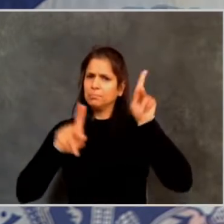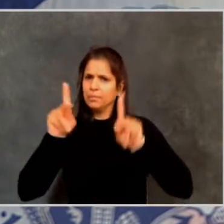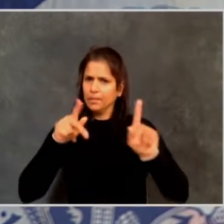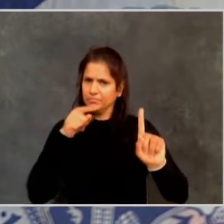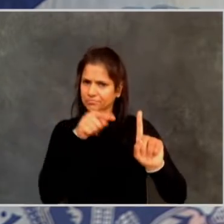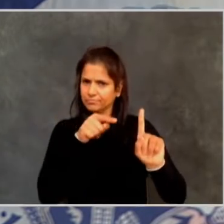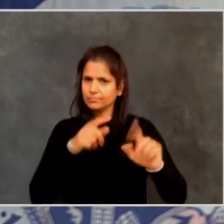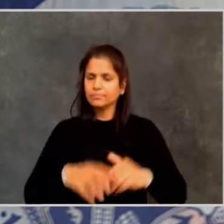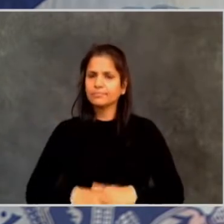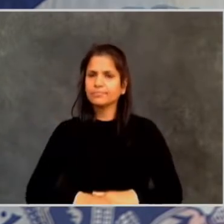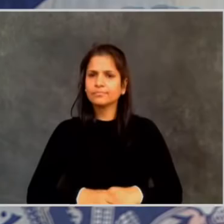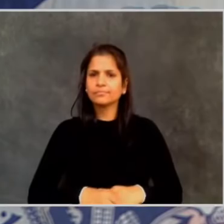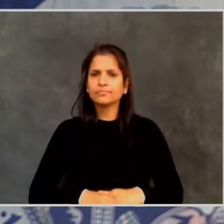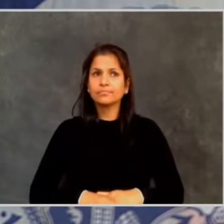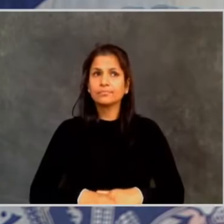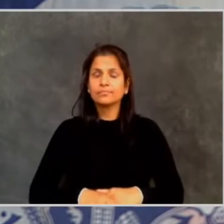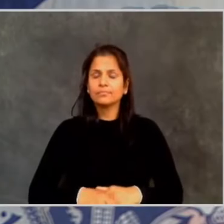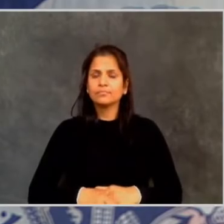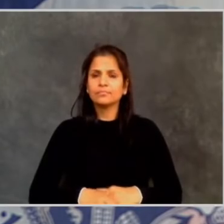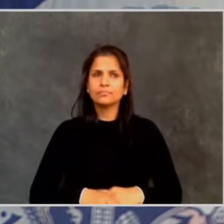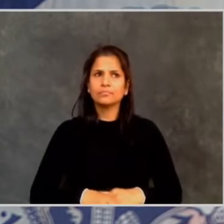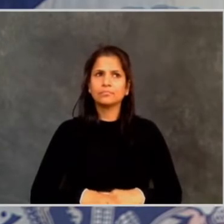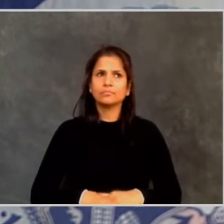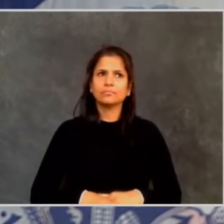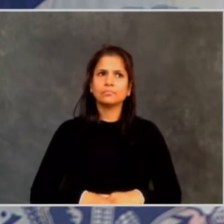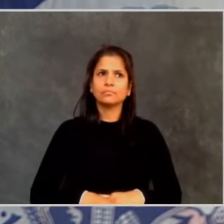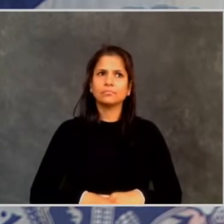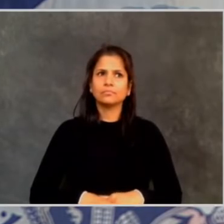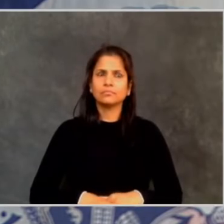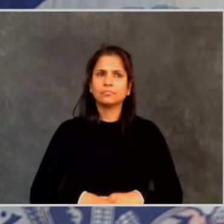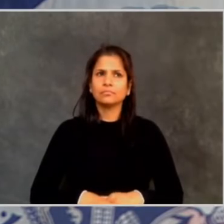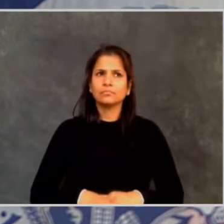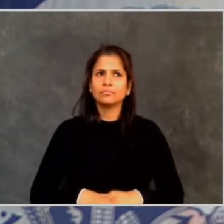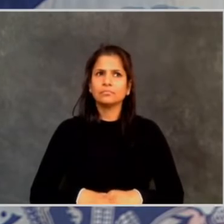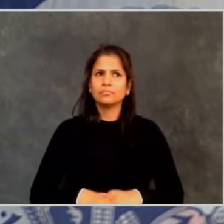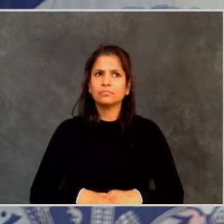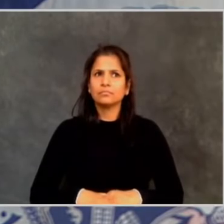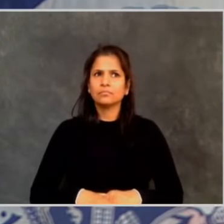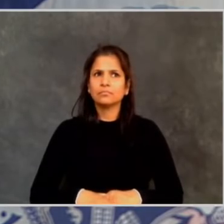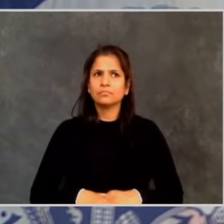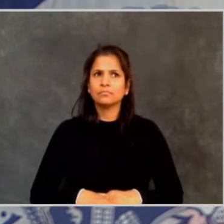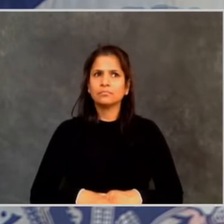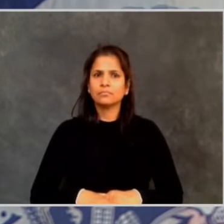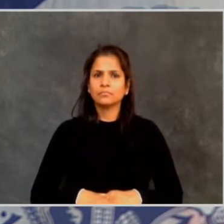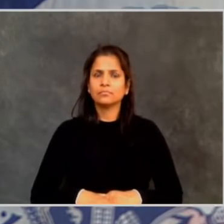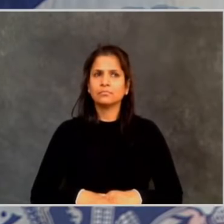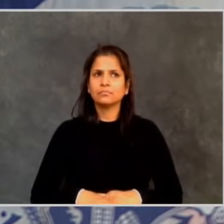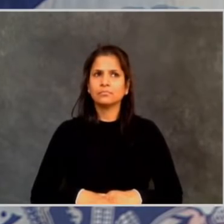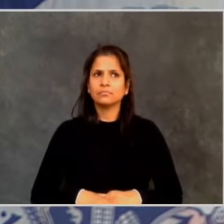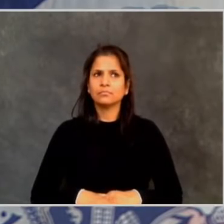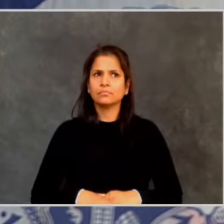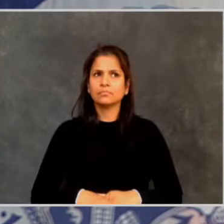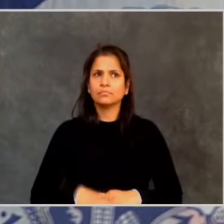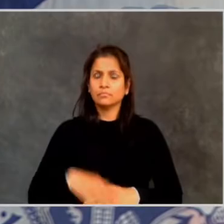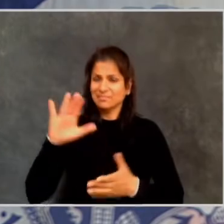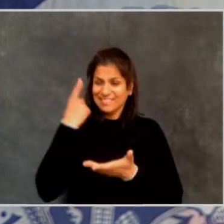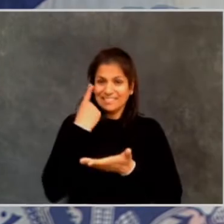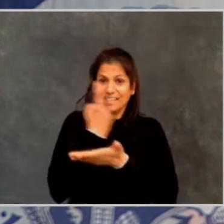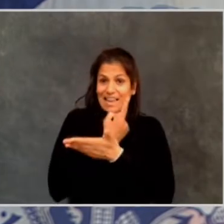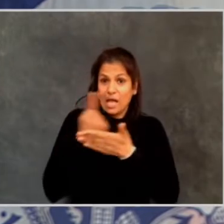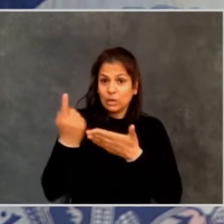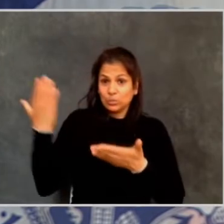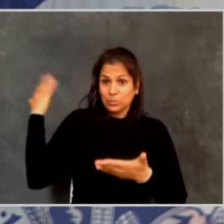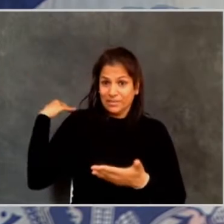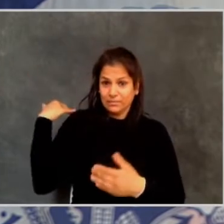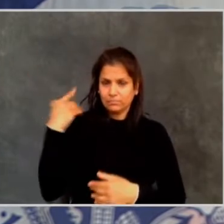beds comparatively to other boroughs in Queens, which is the most diverse county in New York City. My question for you is, knowing this